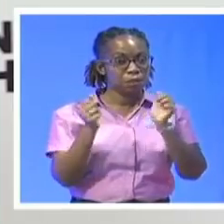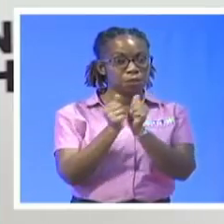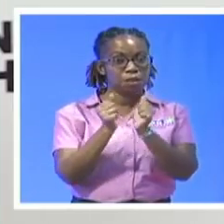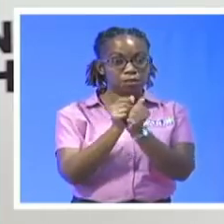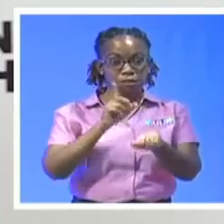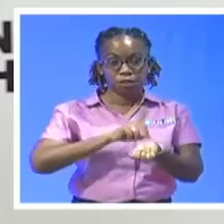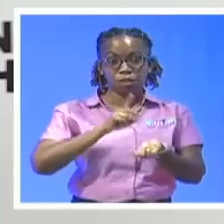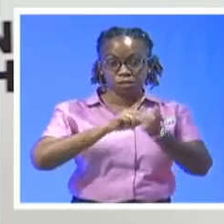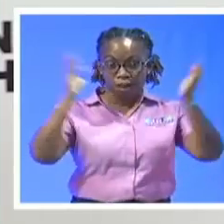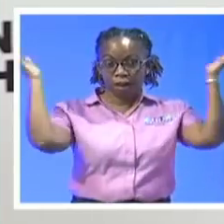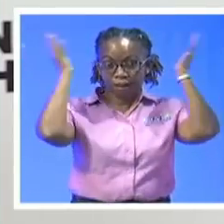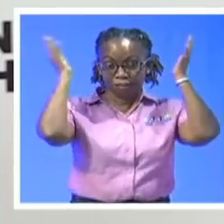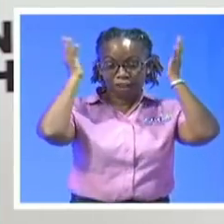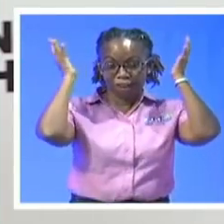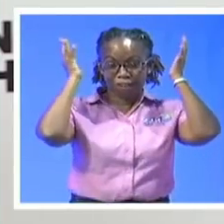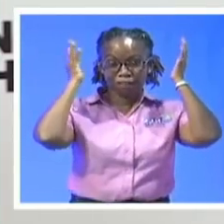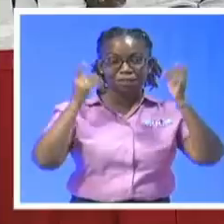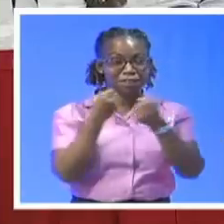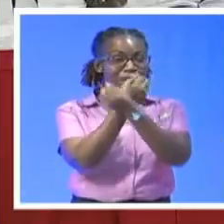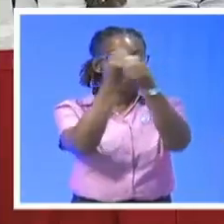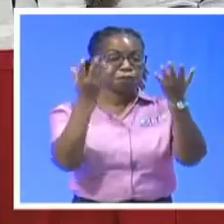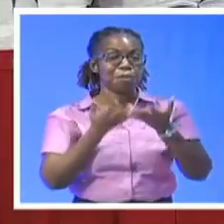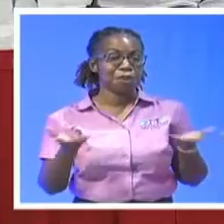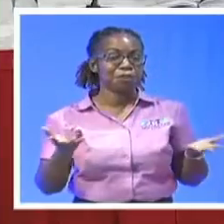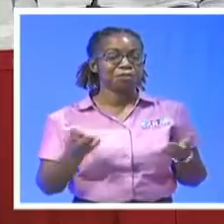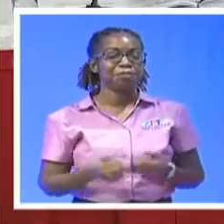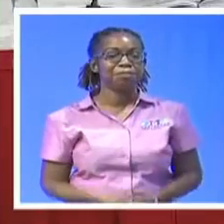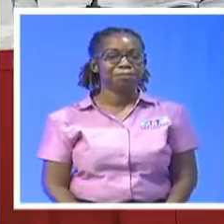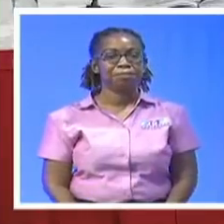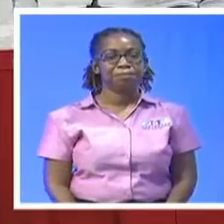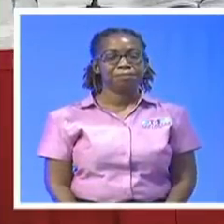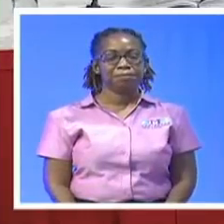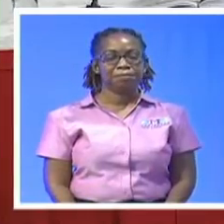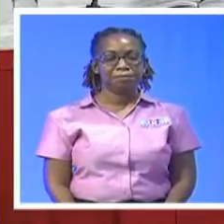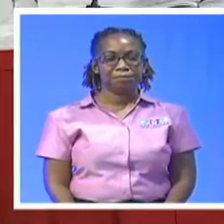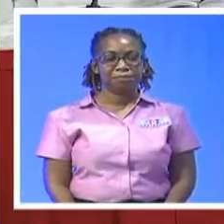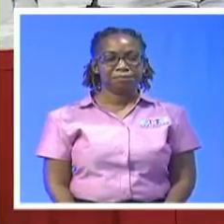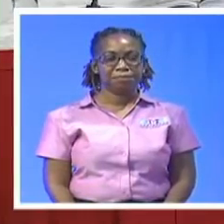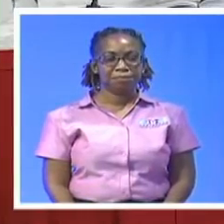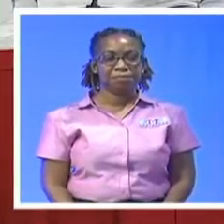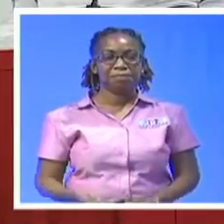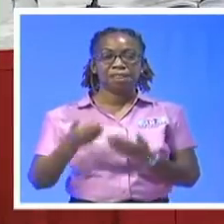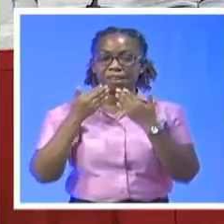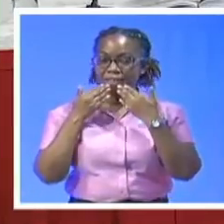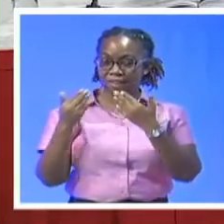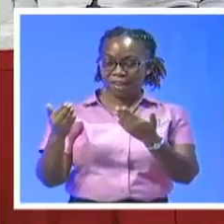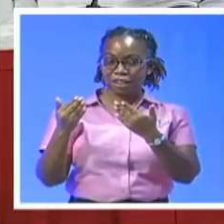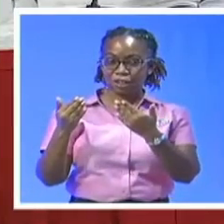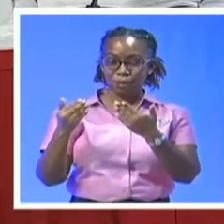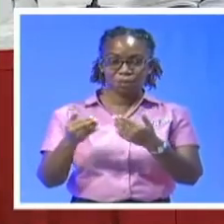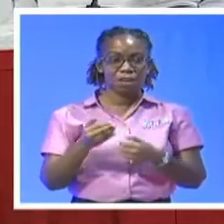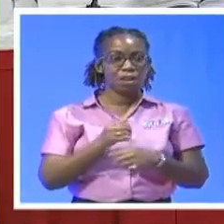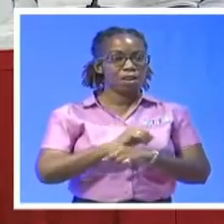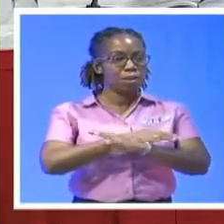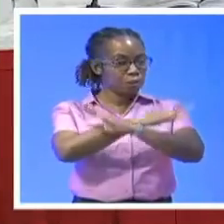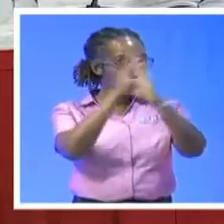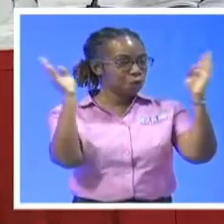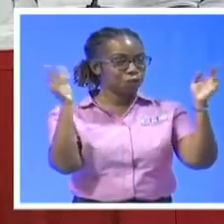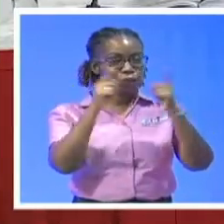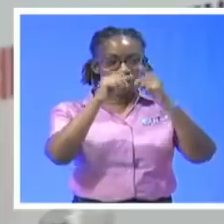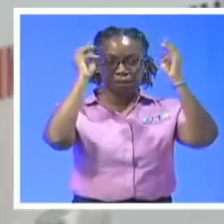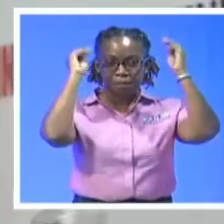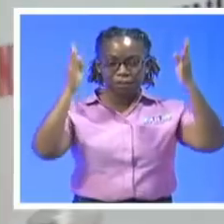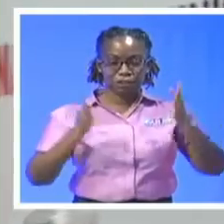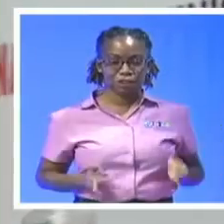and epidemiological updates. Morning. Thank you, Mr. Alexander. Good morning, Honorable Minister. Good morning to my colleague,